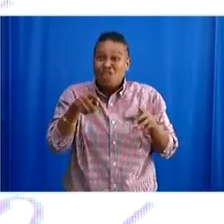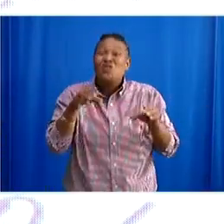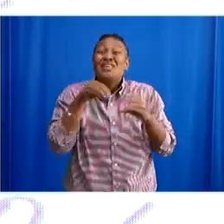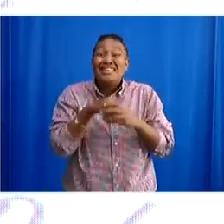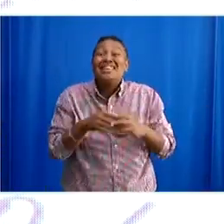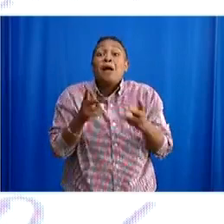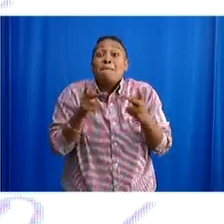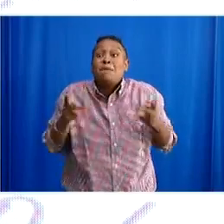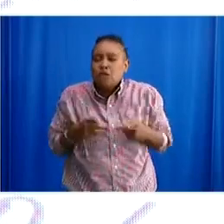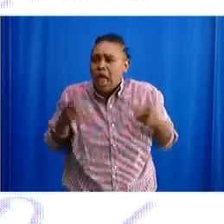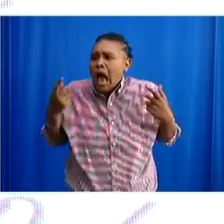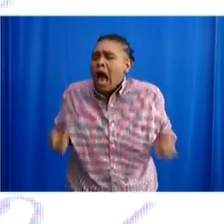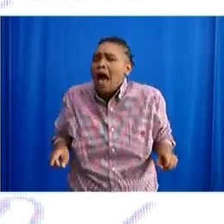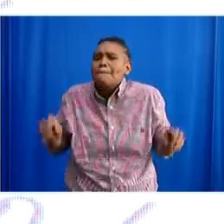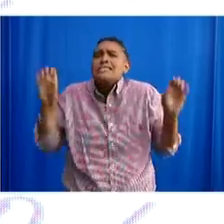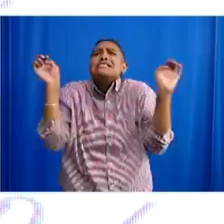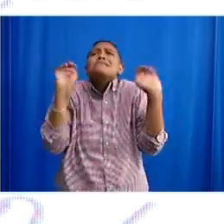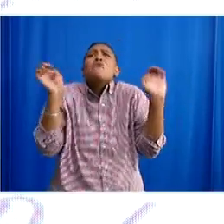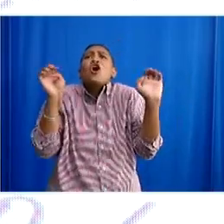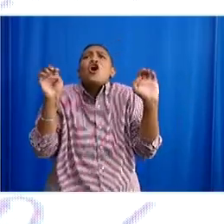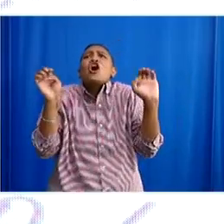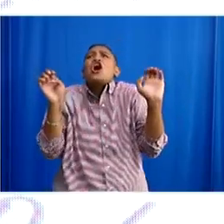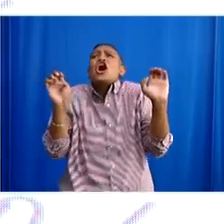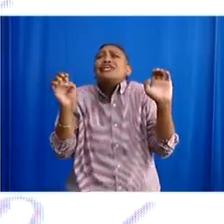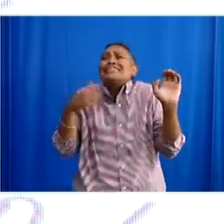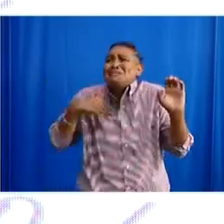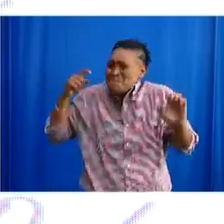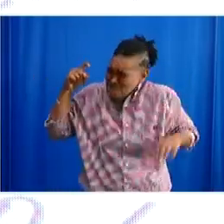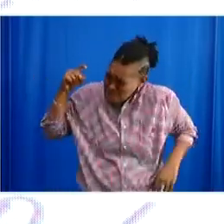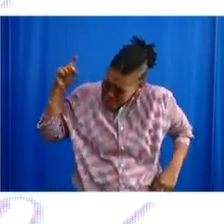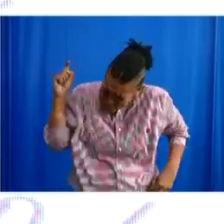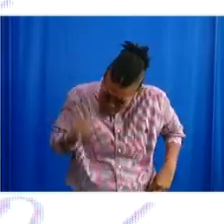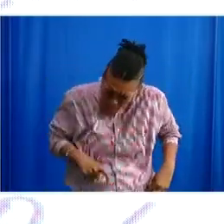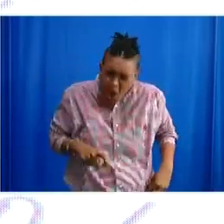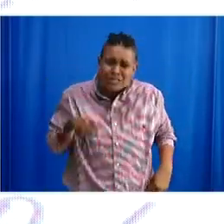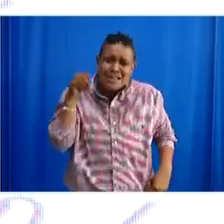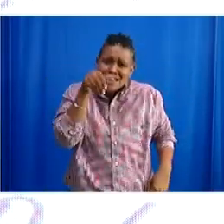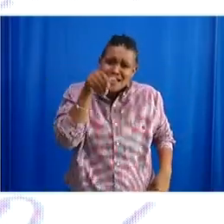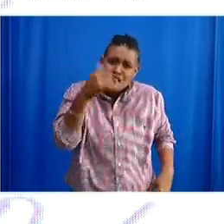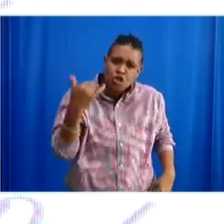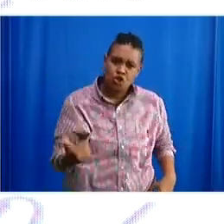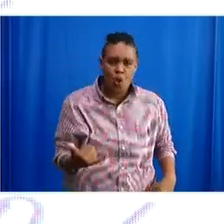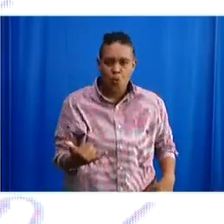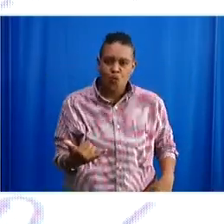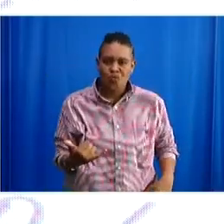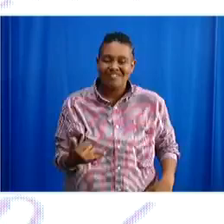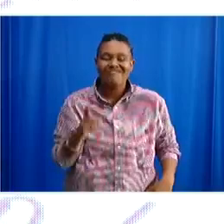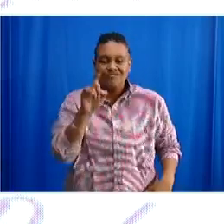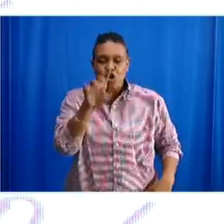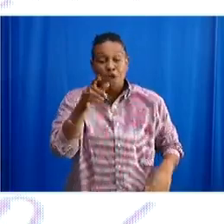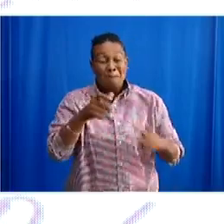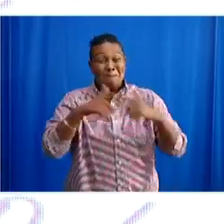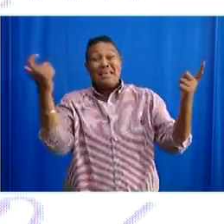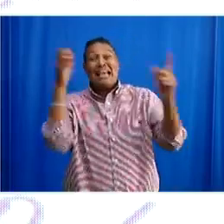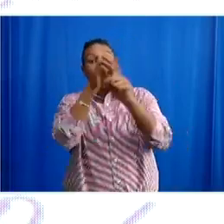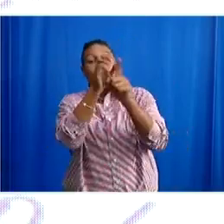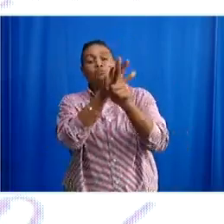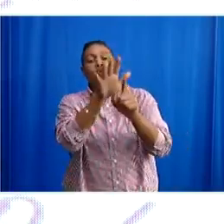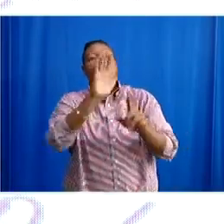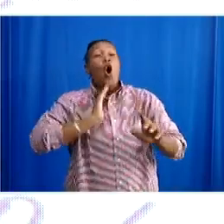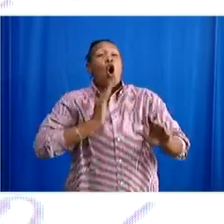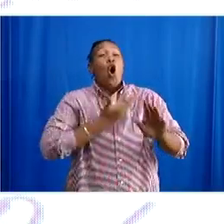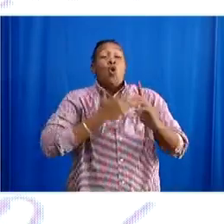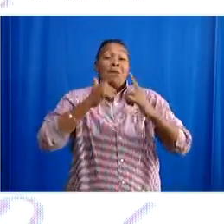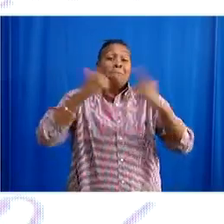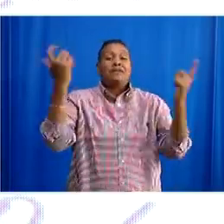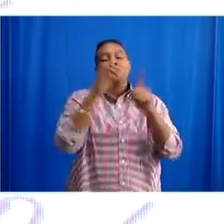have emergencies that you must attend to. That is where your greatest exposure, our greatest